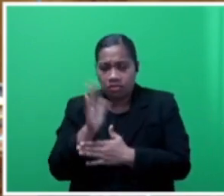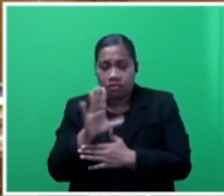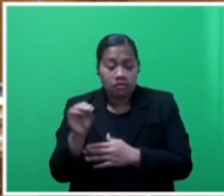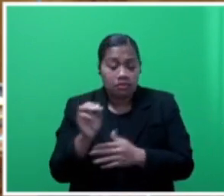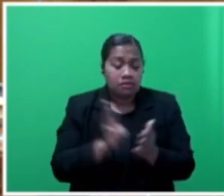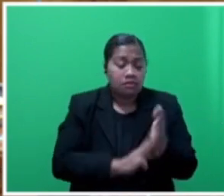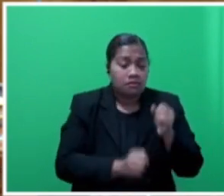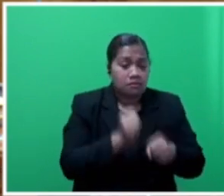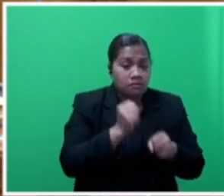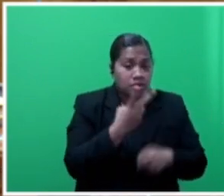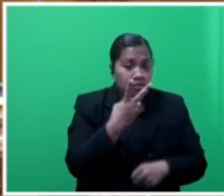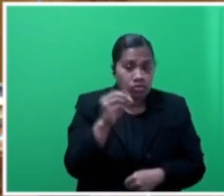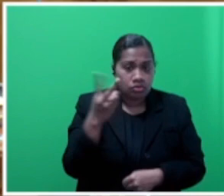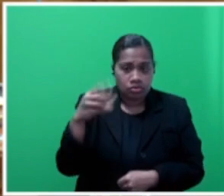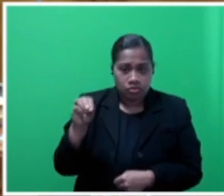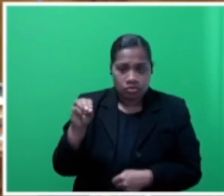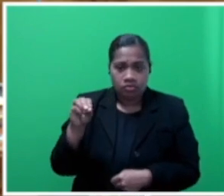2020.